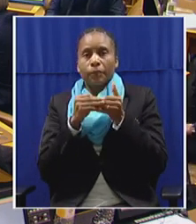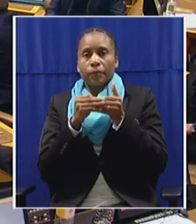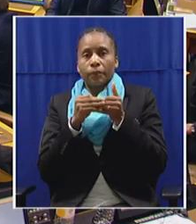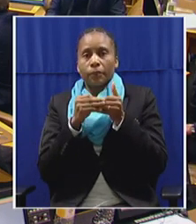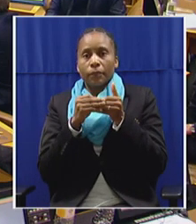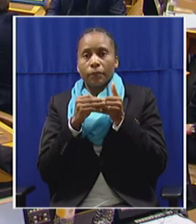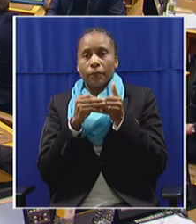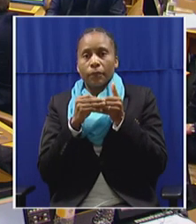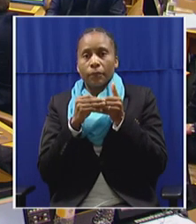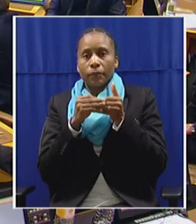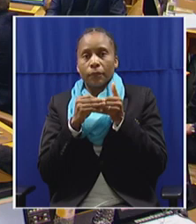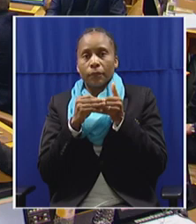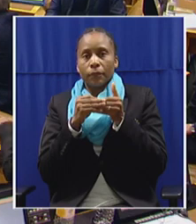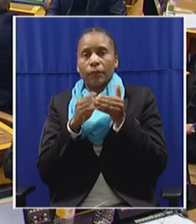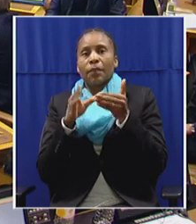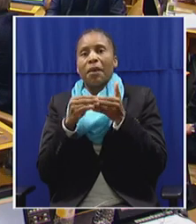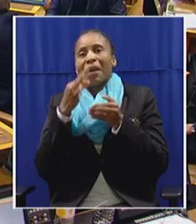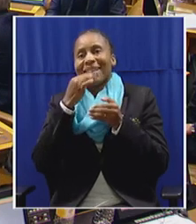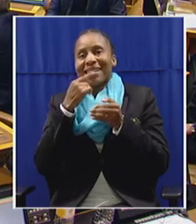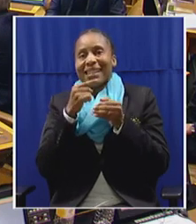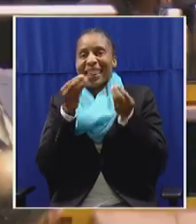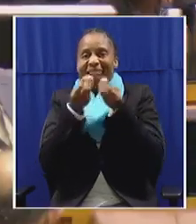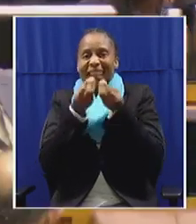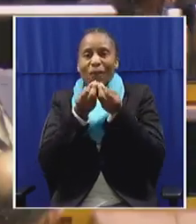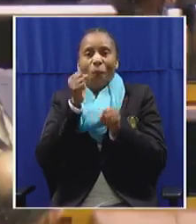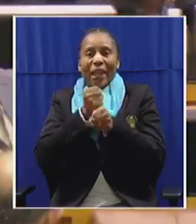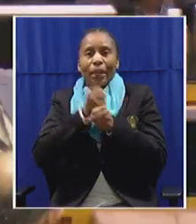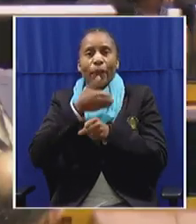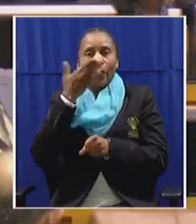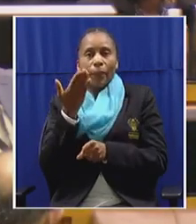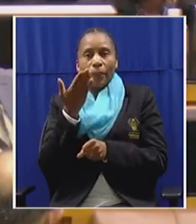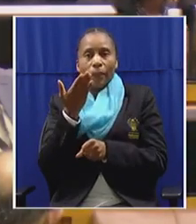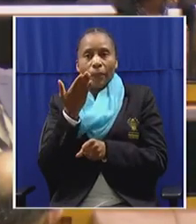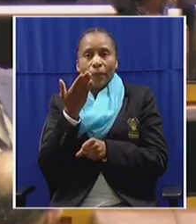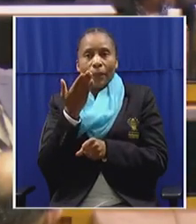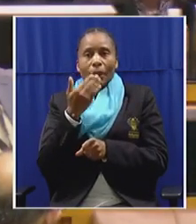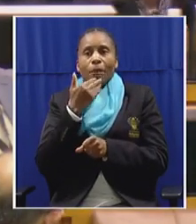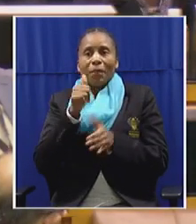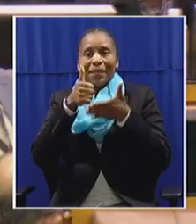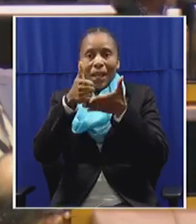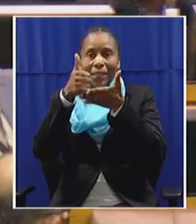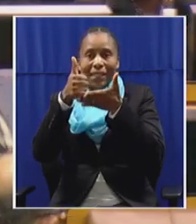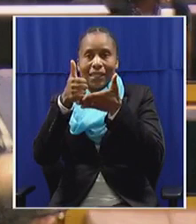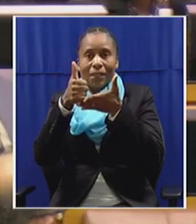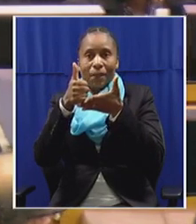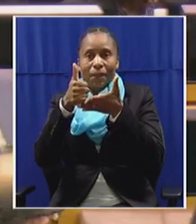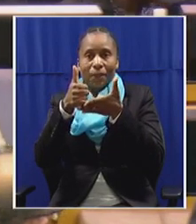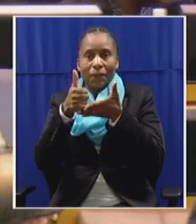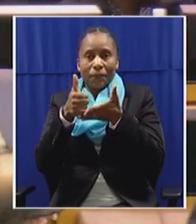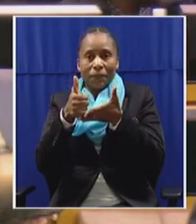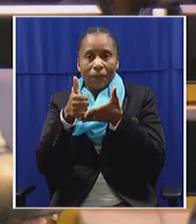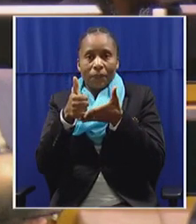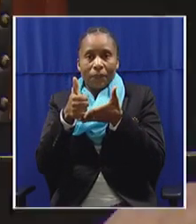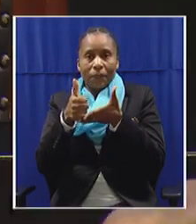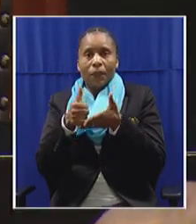That member's thing there is not working. Please assist him. Can you just get the name